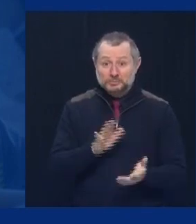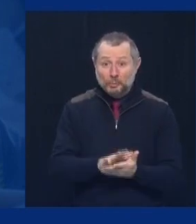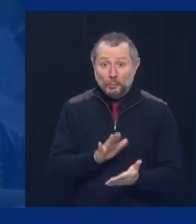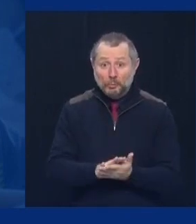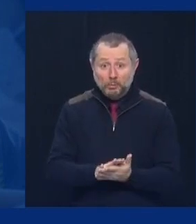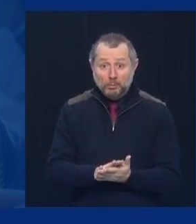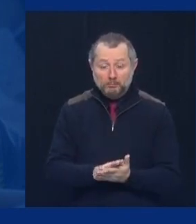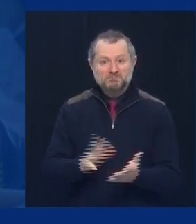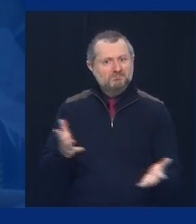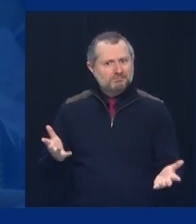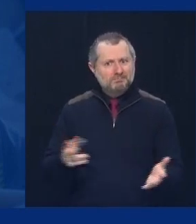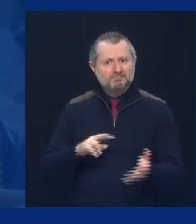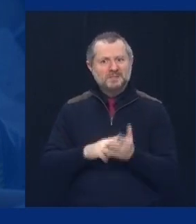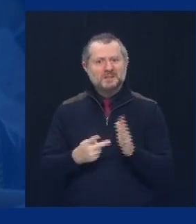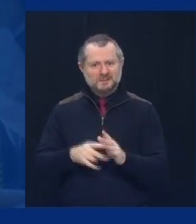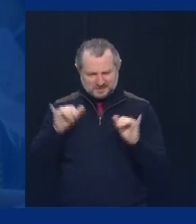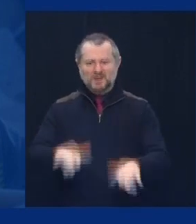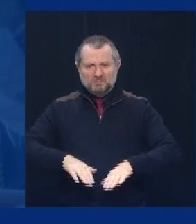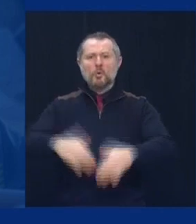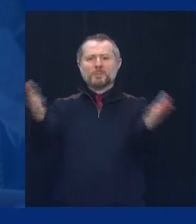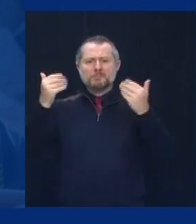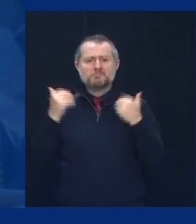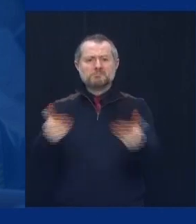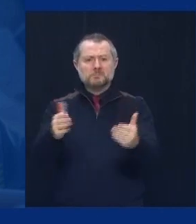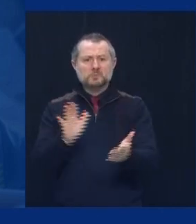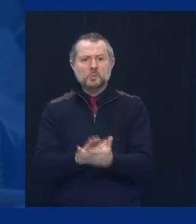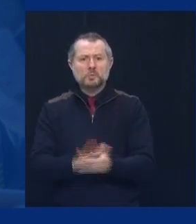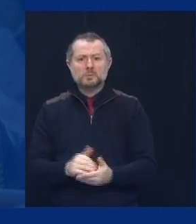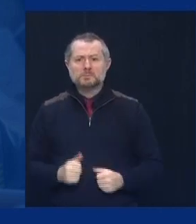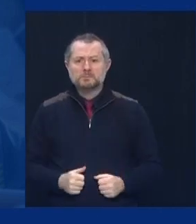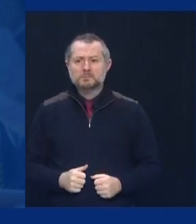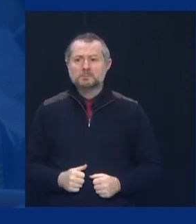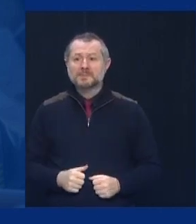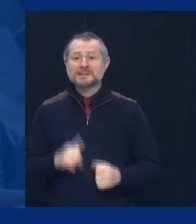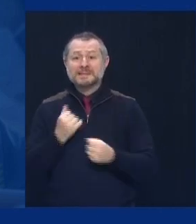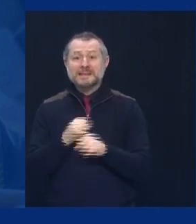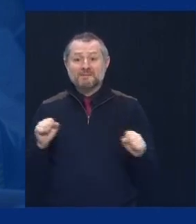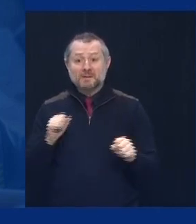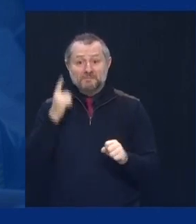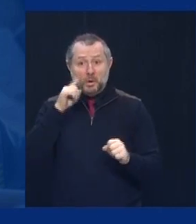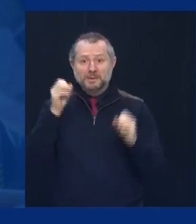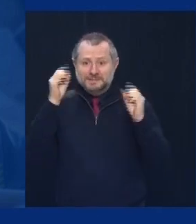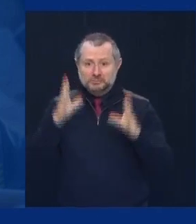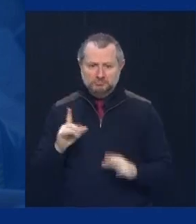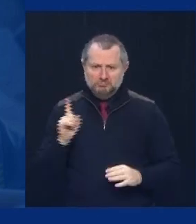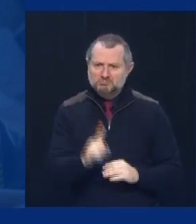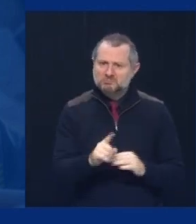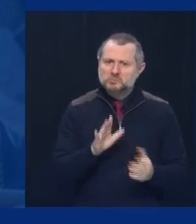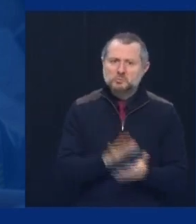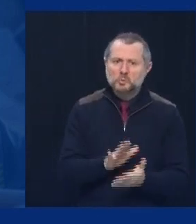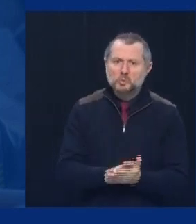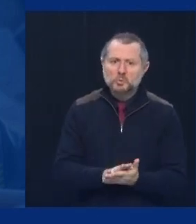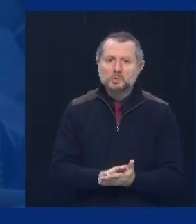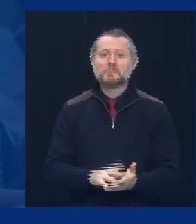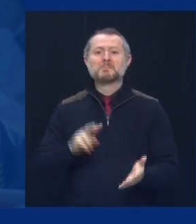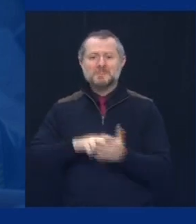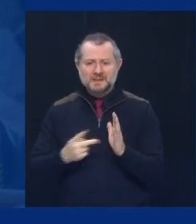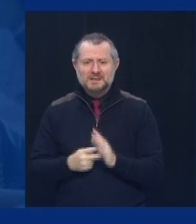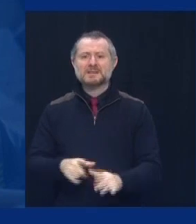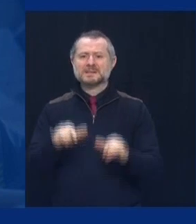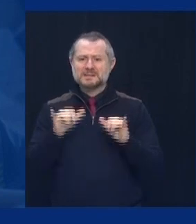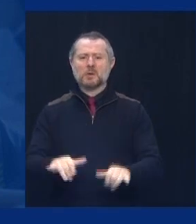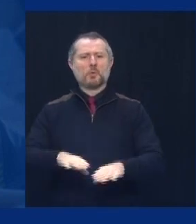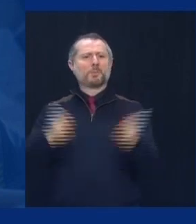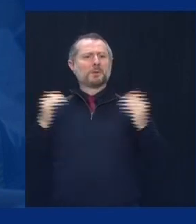then have the children in school. If it's safer for the teacher to be in school, then have the teacher